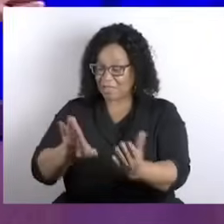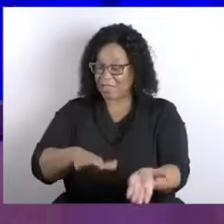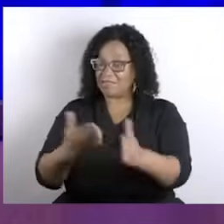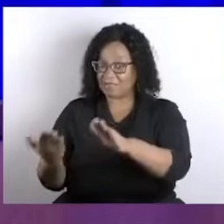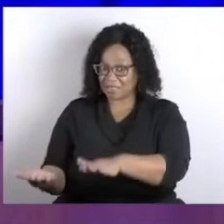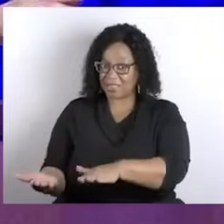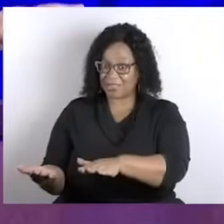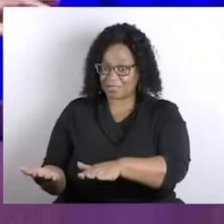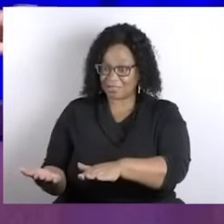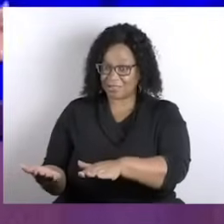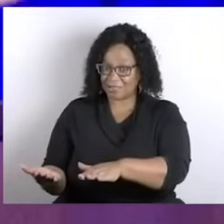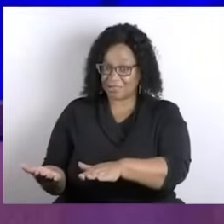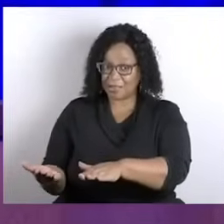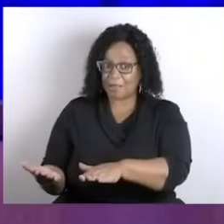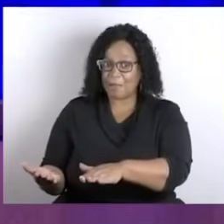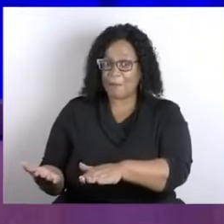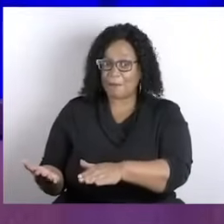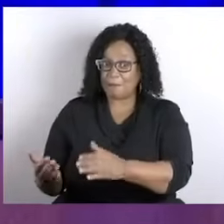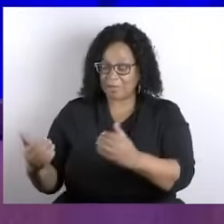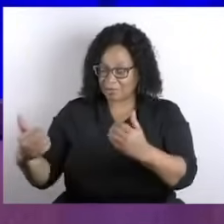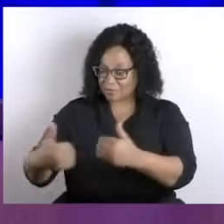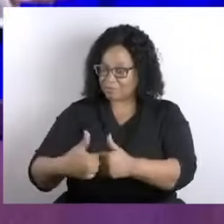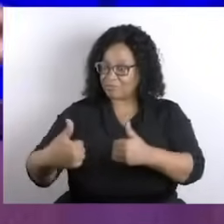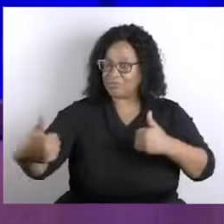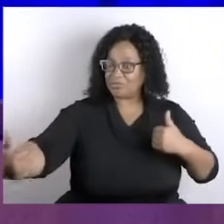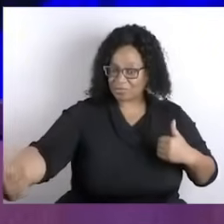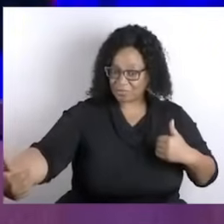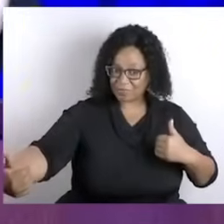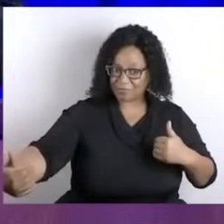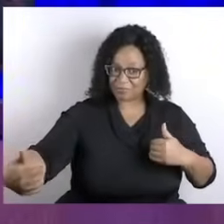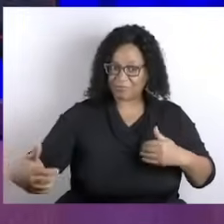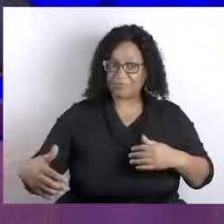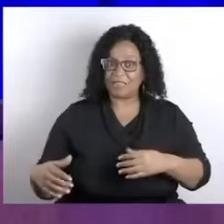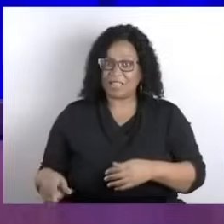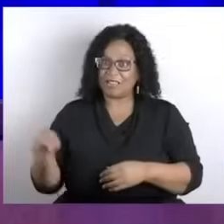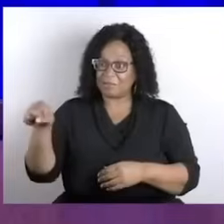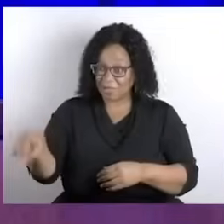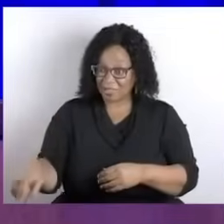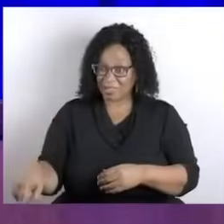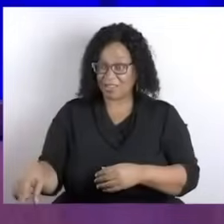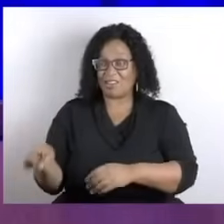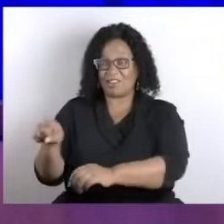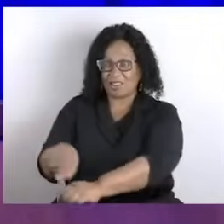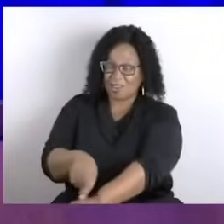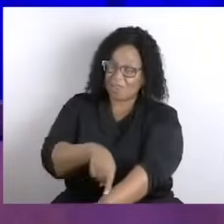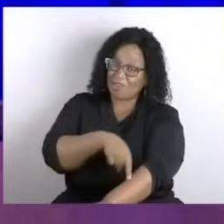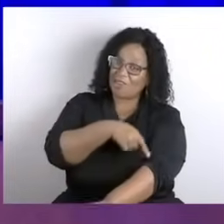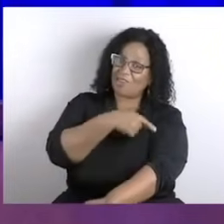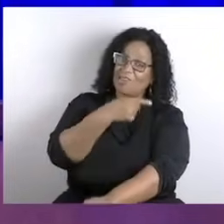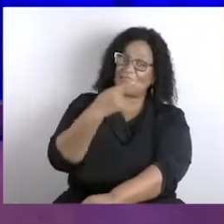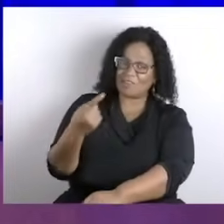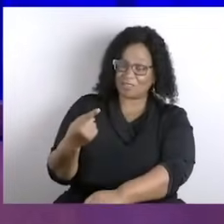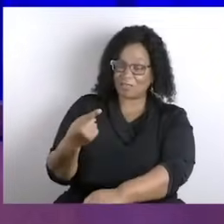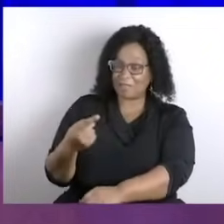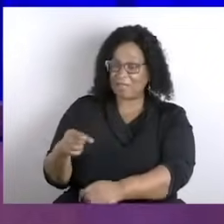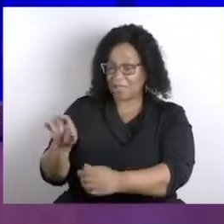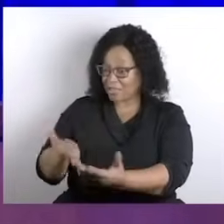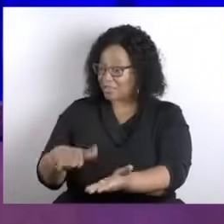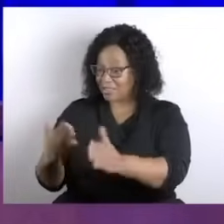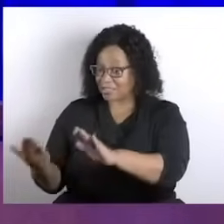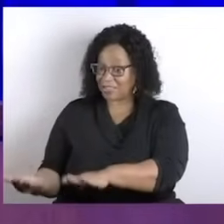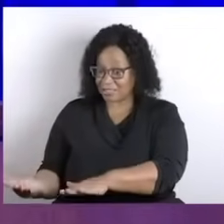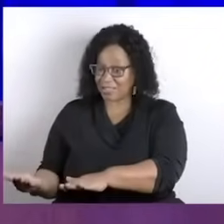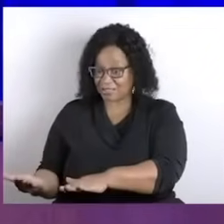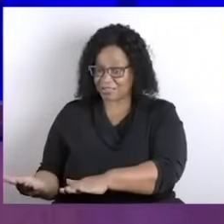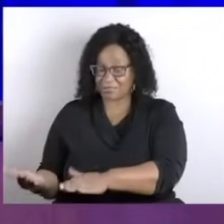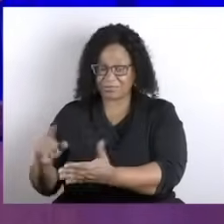dying off as a consequence of extended exile. They have been there for an extended period of time, and some of them are dying off. The King James